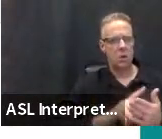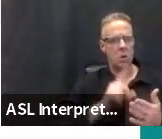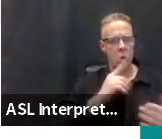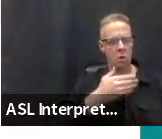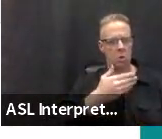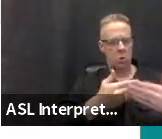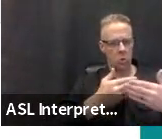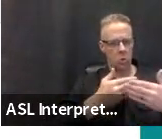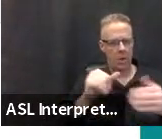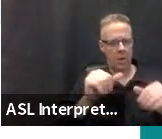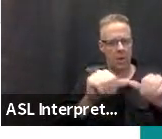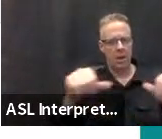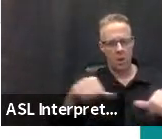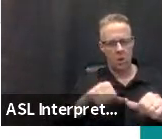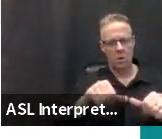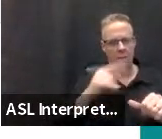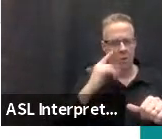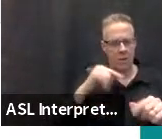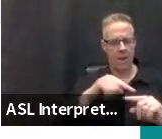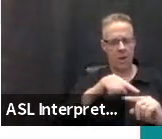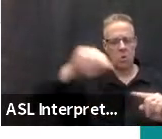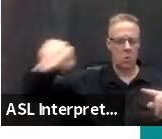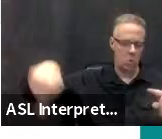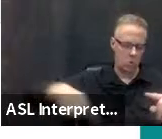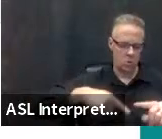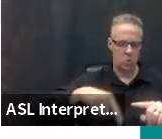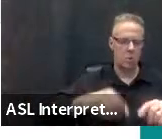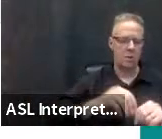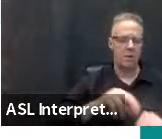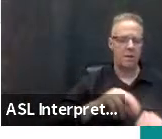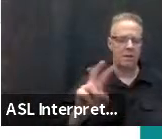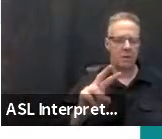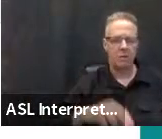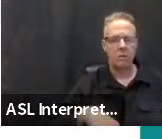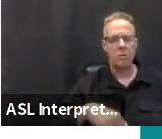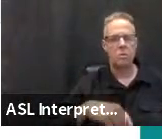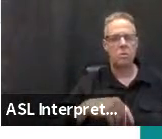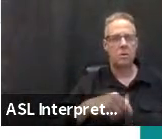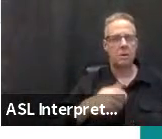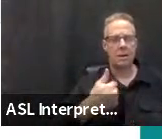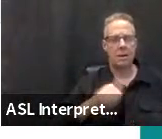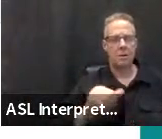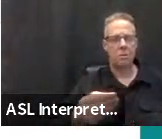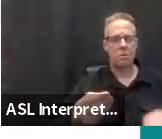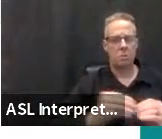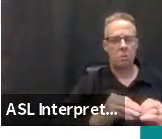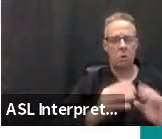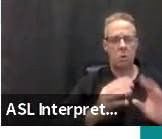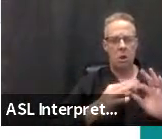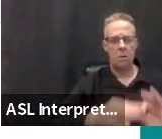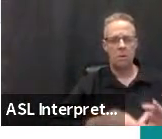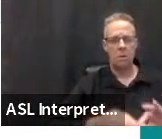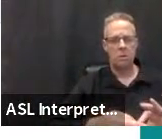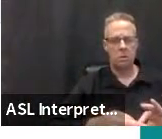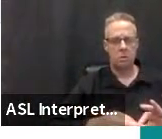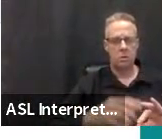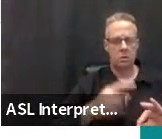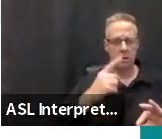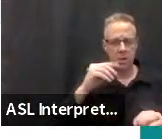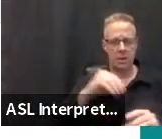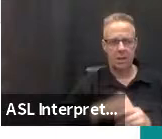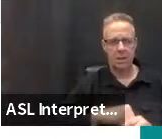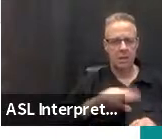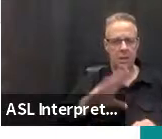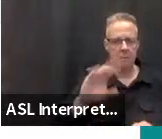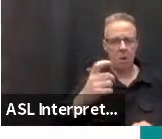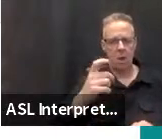the area around that corkscrew in Vancouver. So maybe let's try to, any further comments about the up in the box,